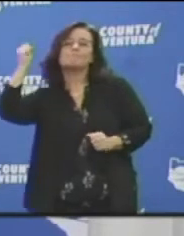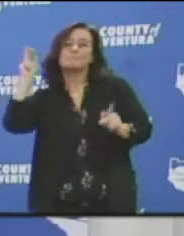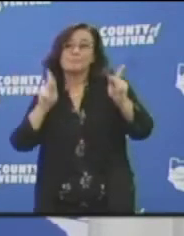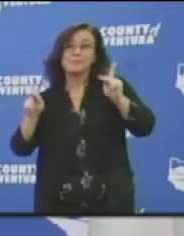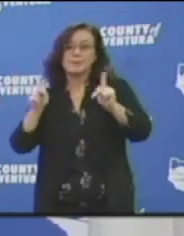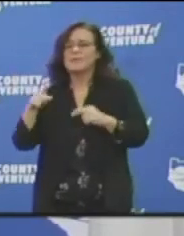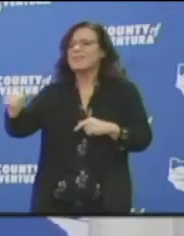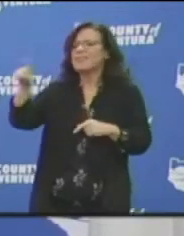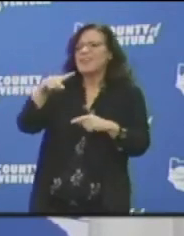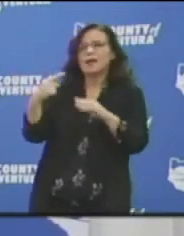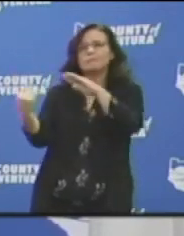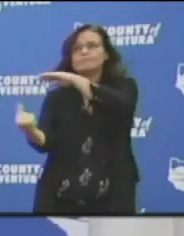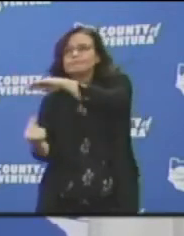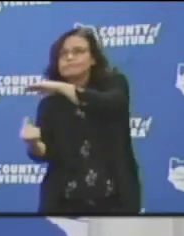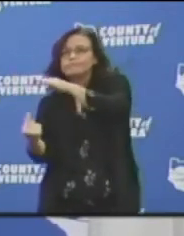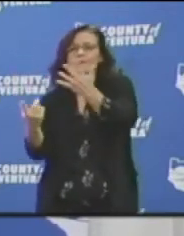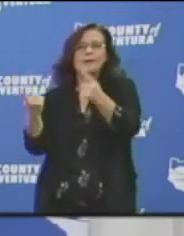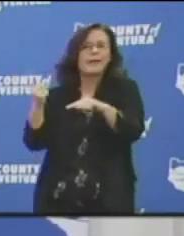for them.